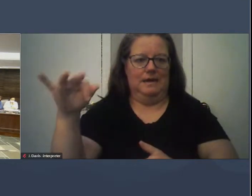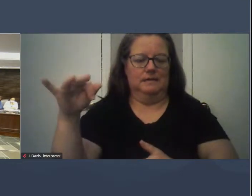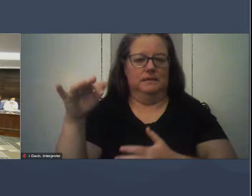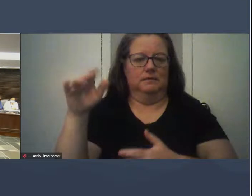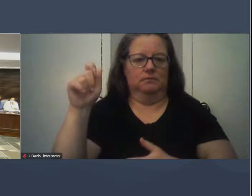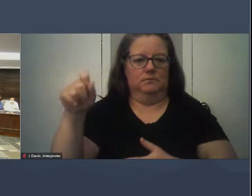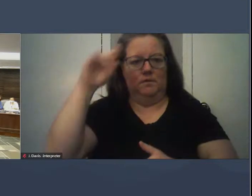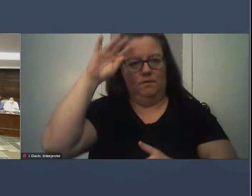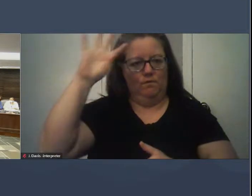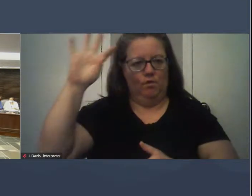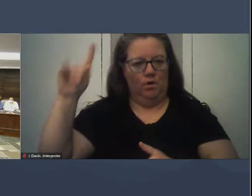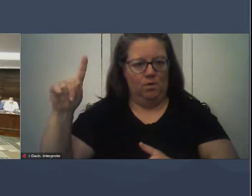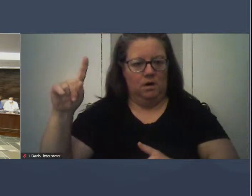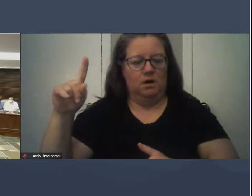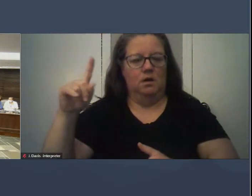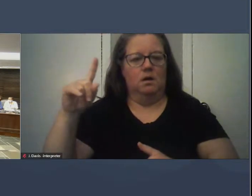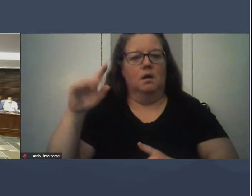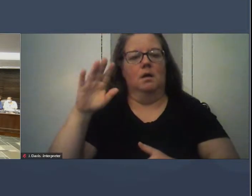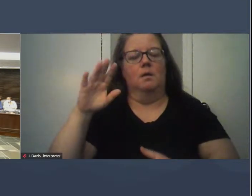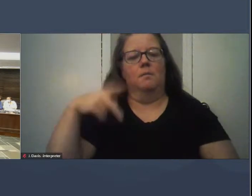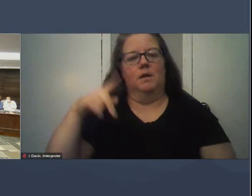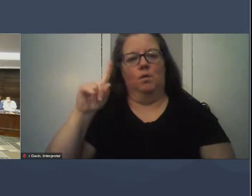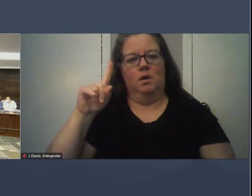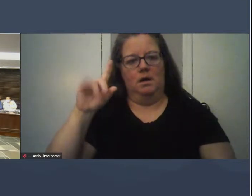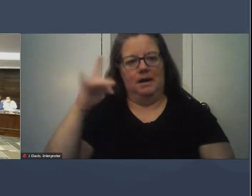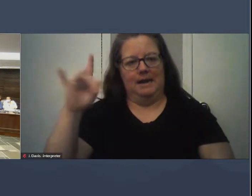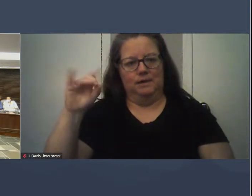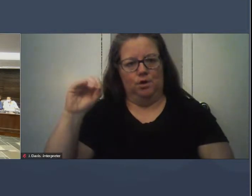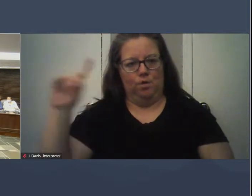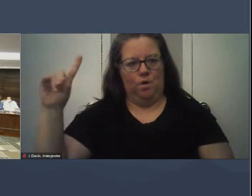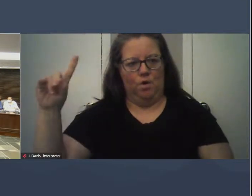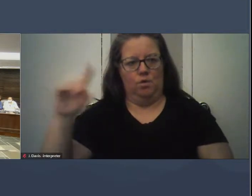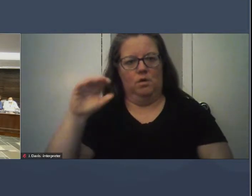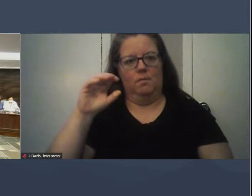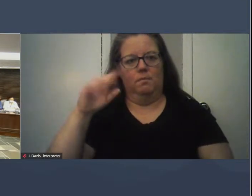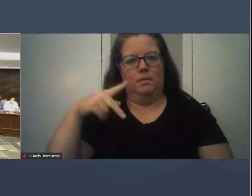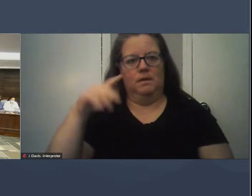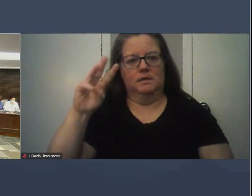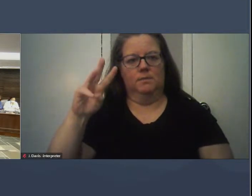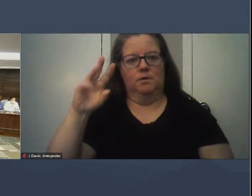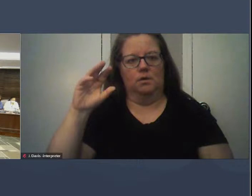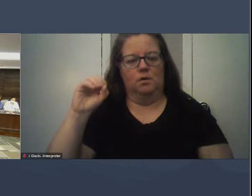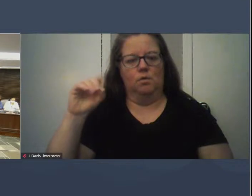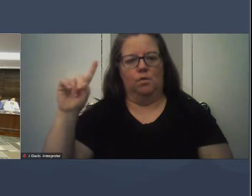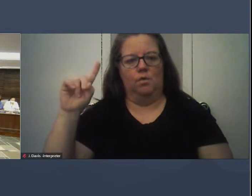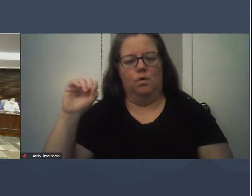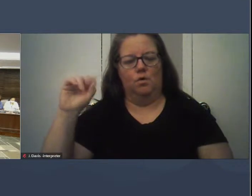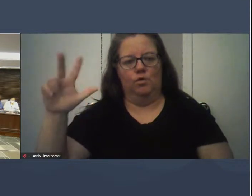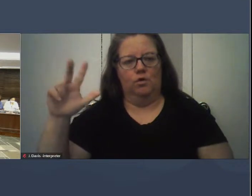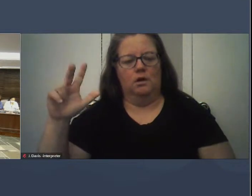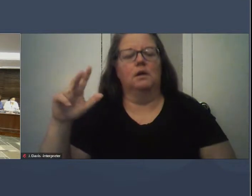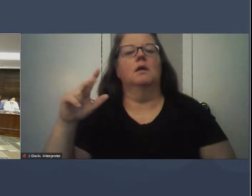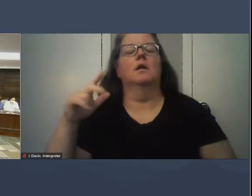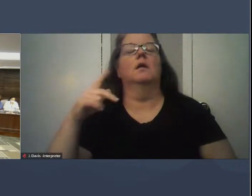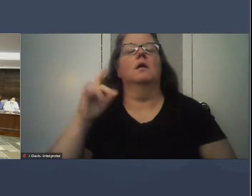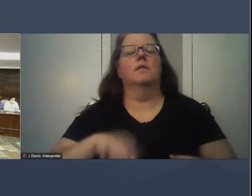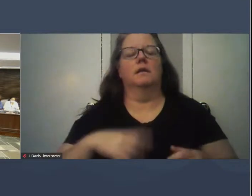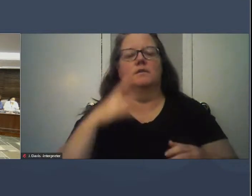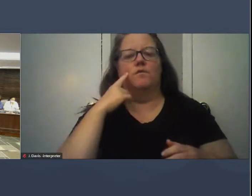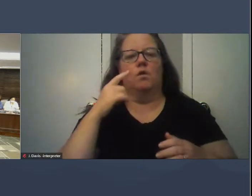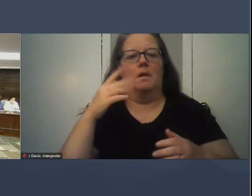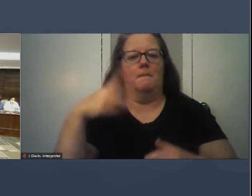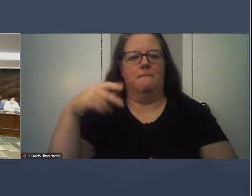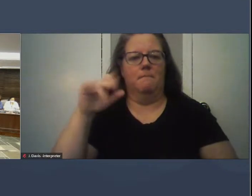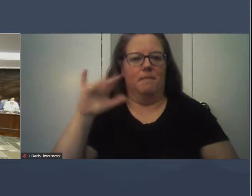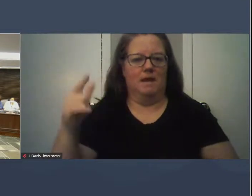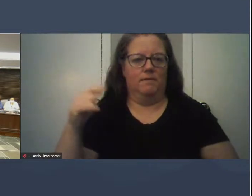$271,019.41 for project PW 18100, PW 20103, FY20 CIP Resurfacing Group 2 Asphalt Paving.